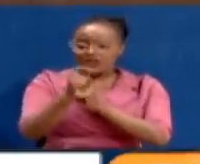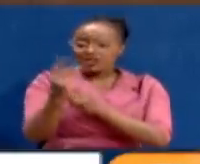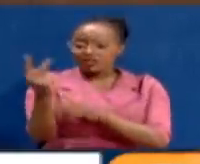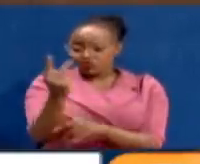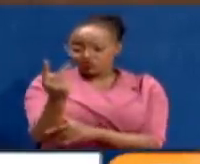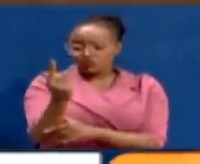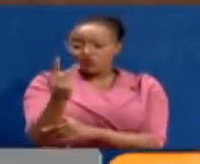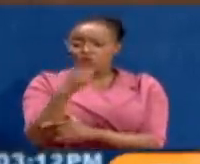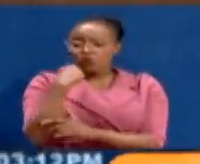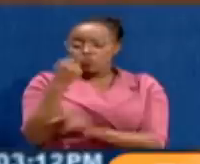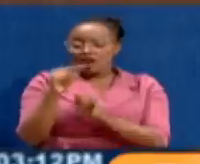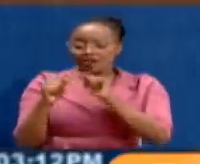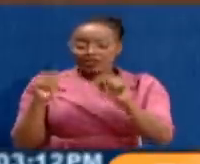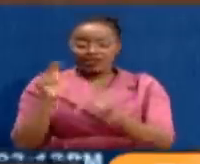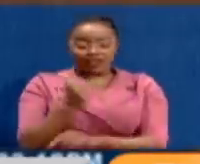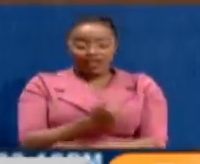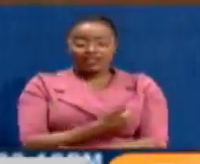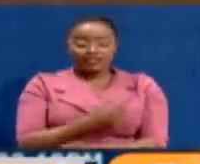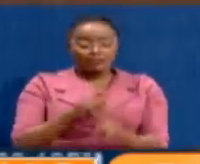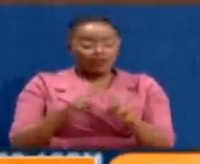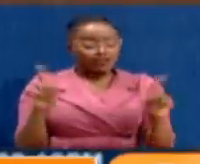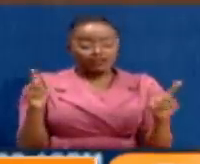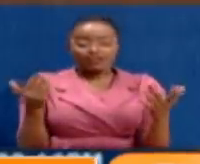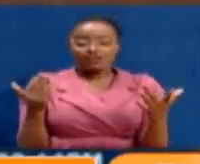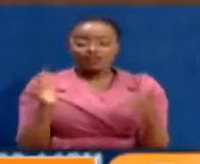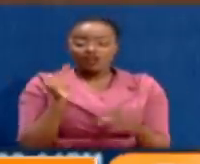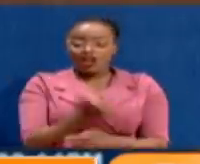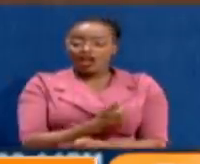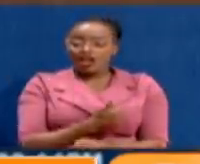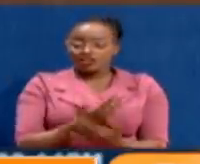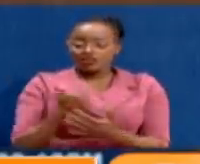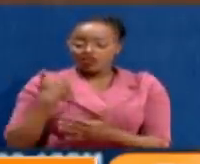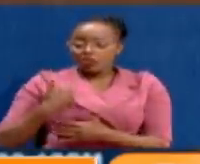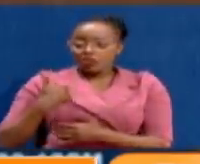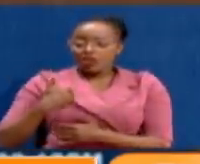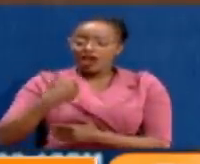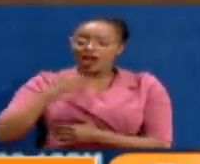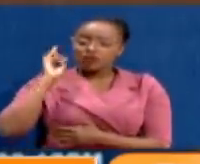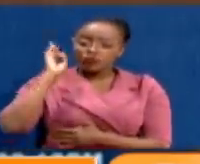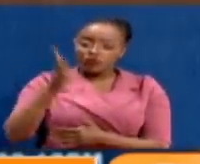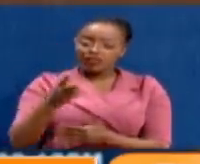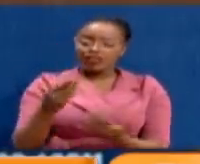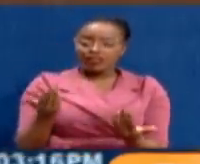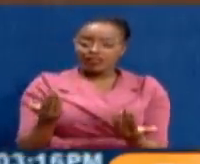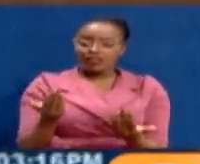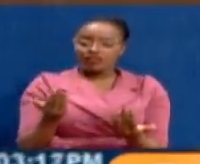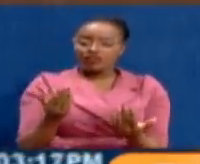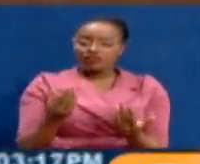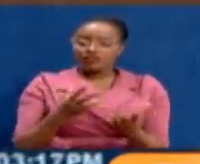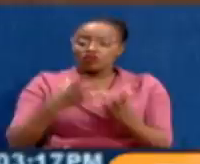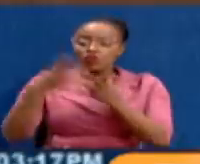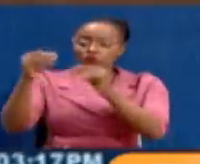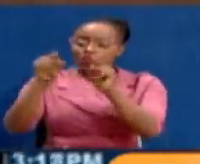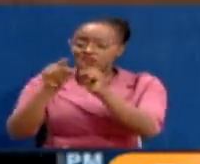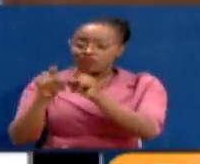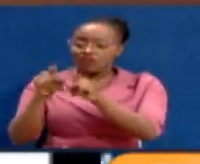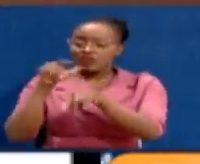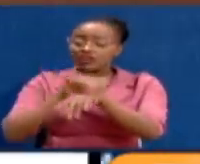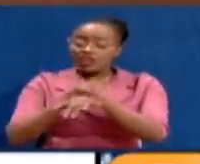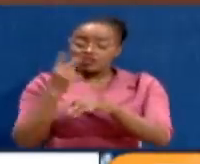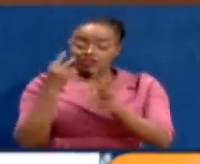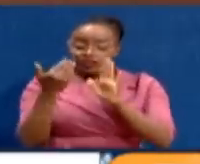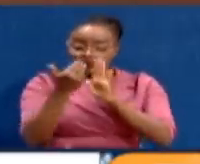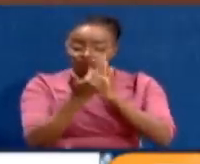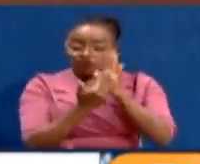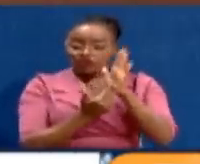us. I'm going to be operated again. Go to Medil and you'll see the records. There are no